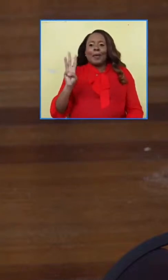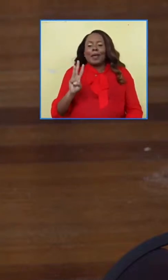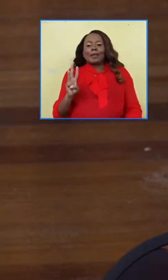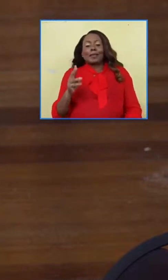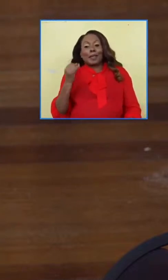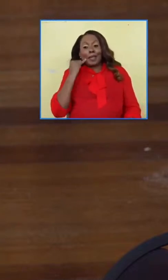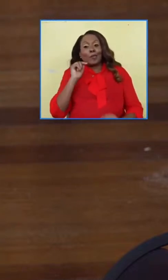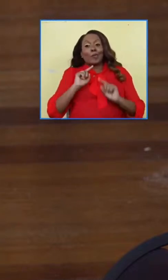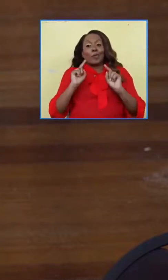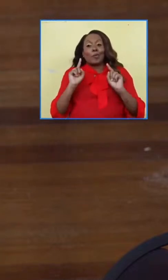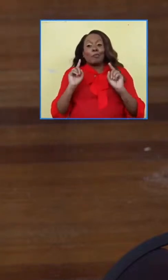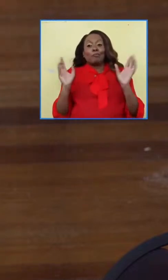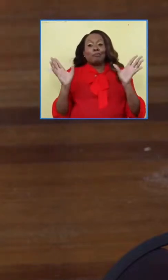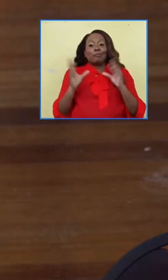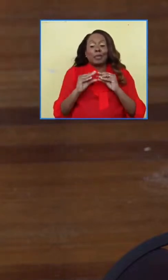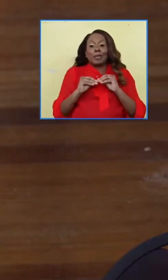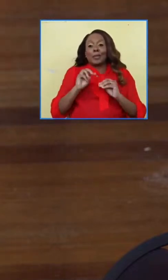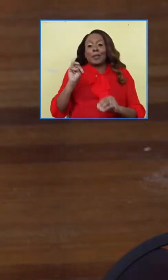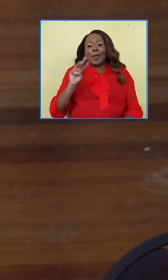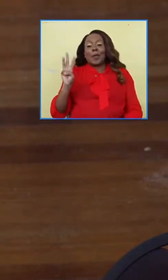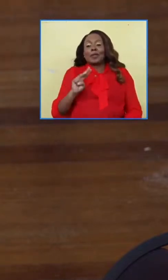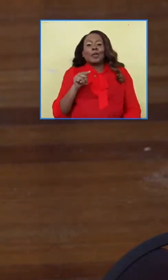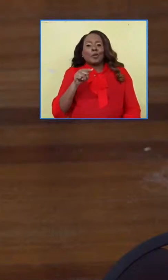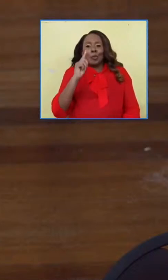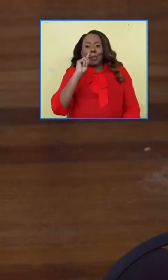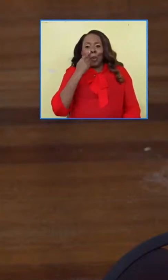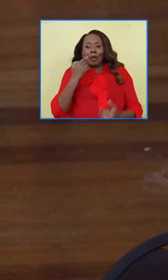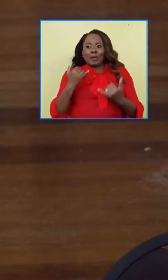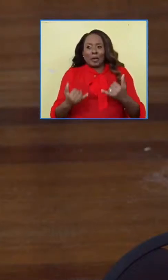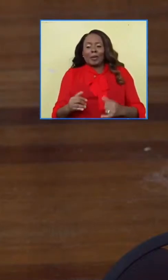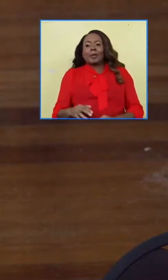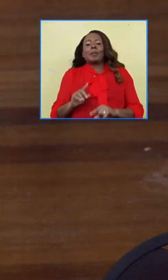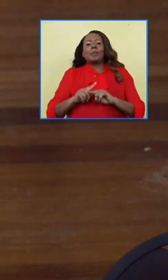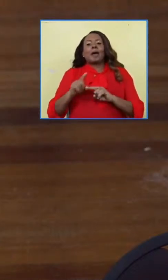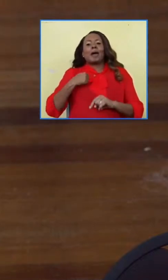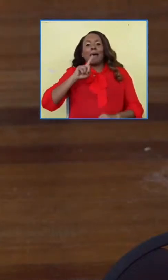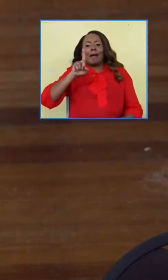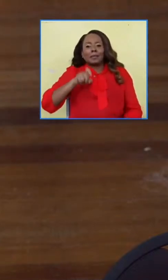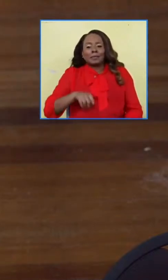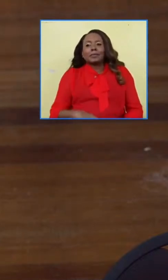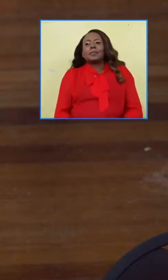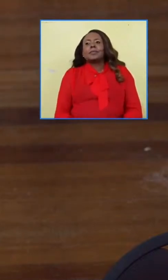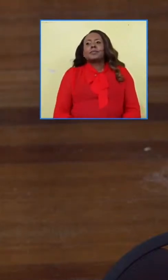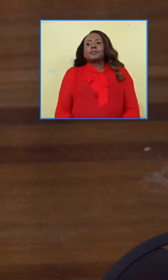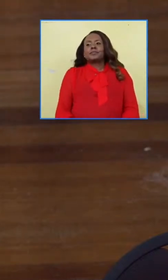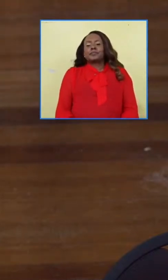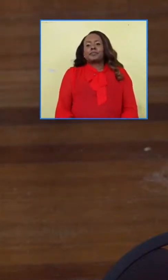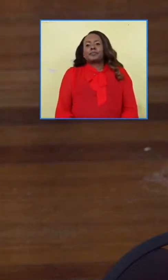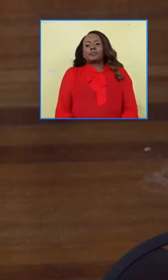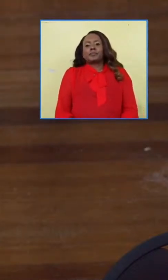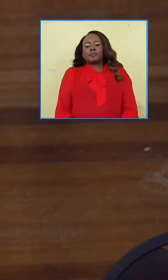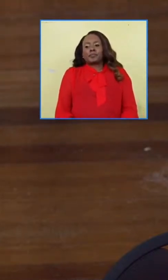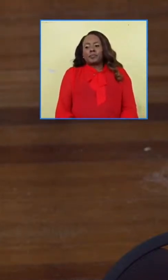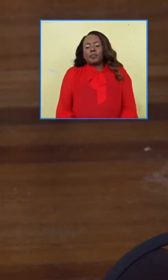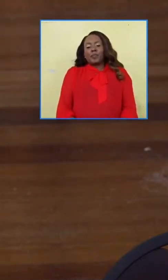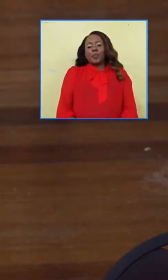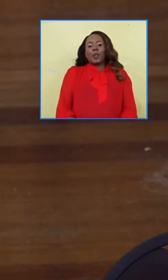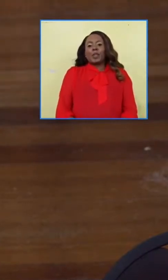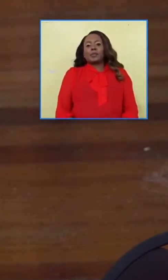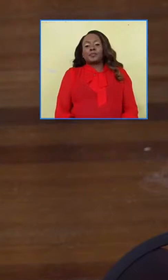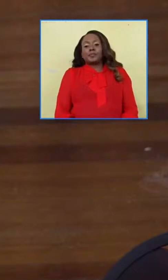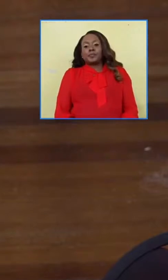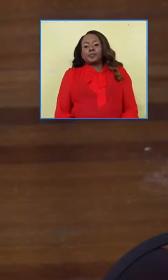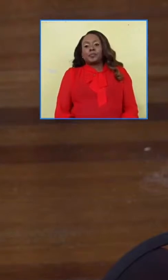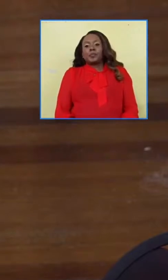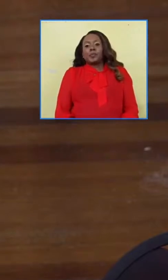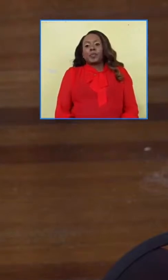But there are three questions. The first is, are you aware of what the life expectancy of a